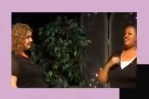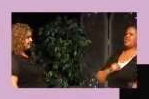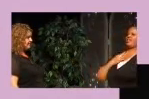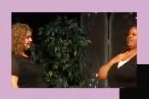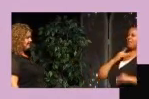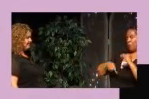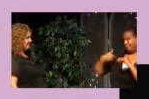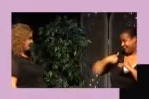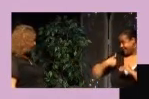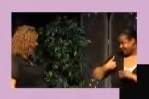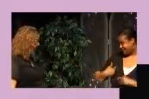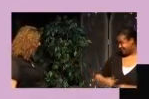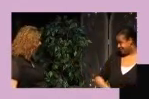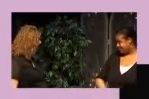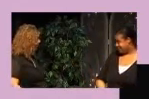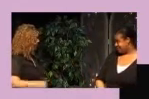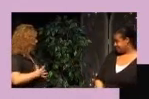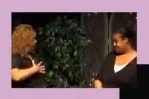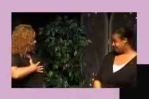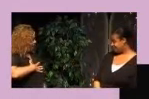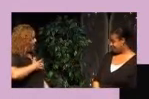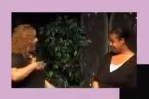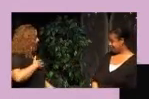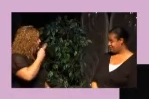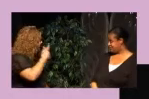So you're not pleased to see me?